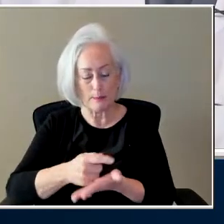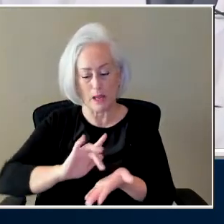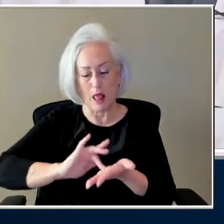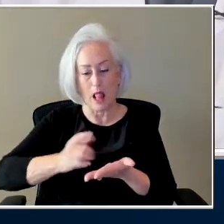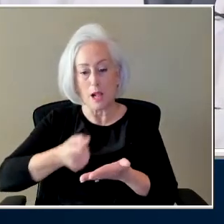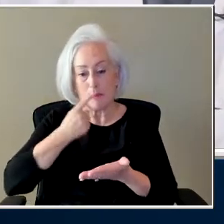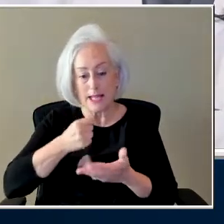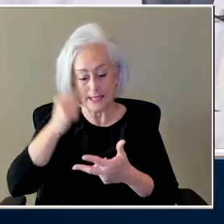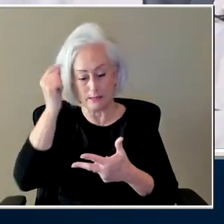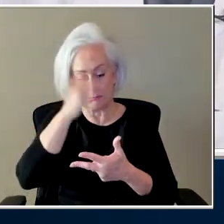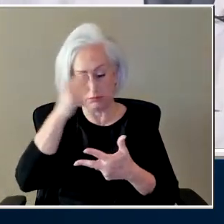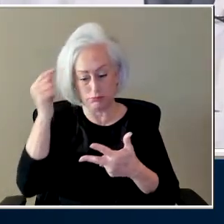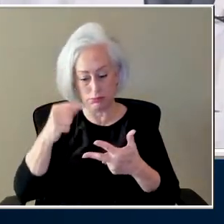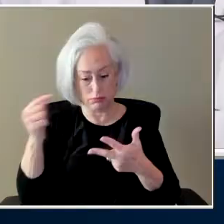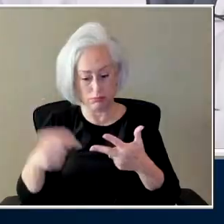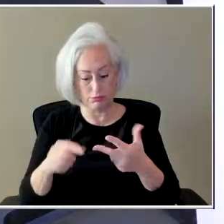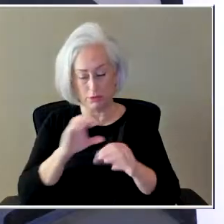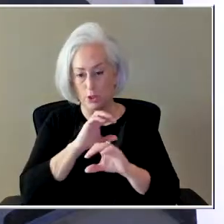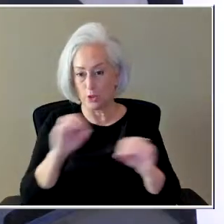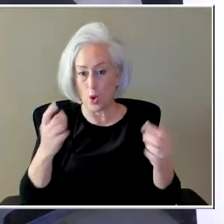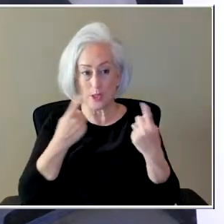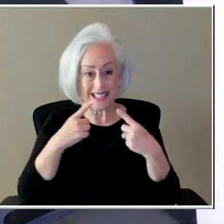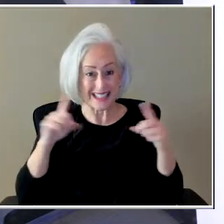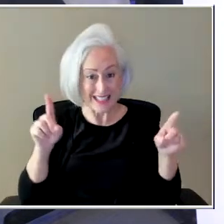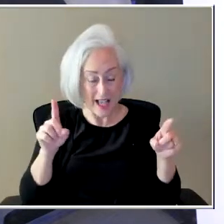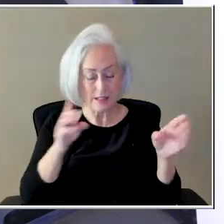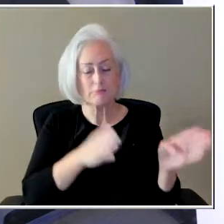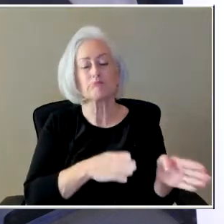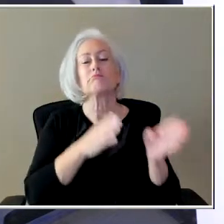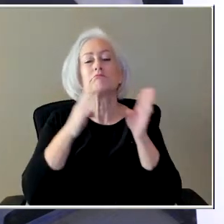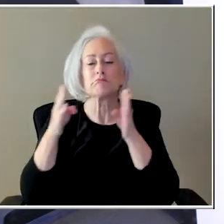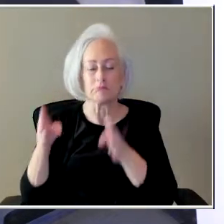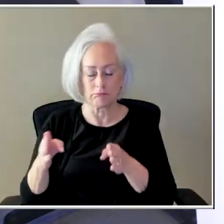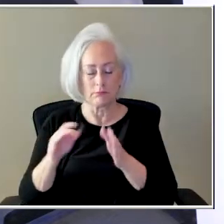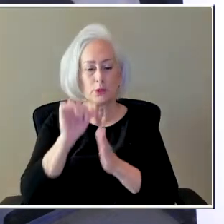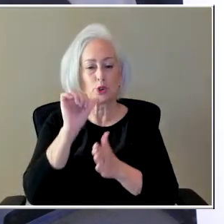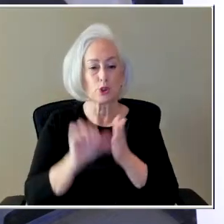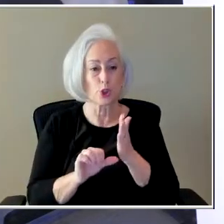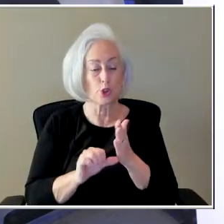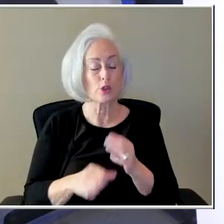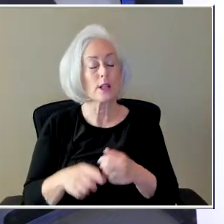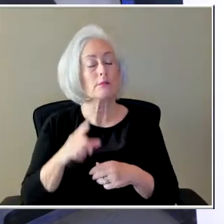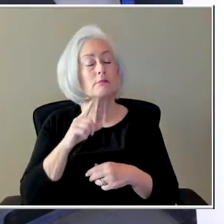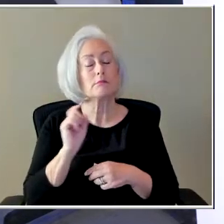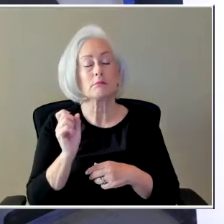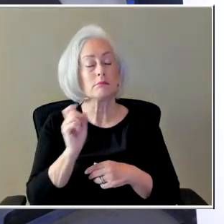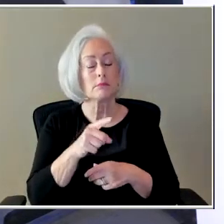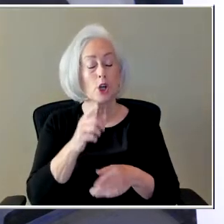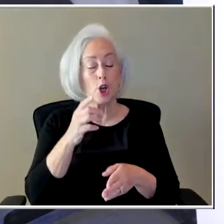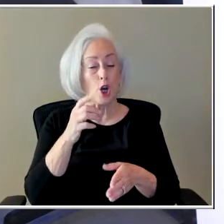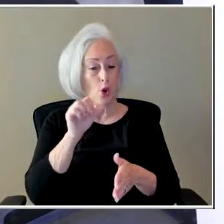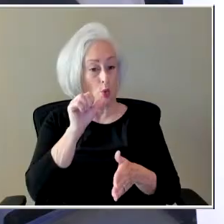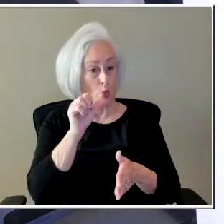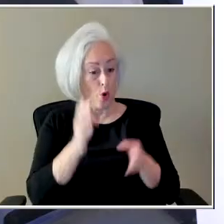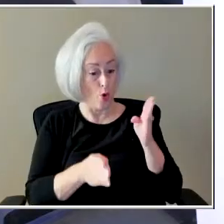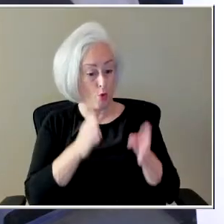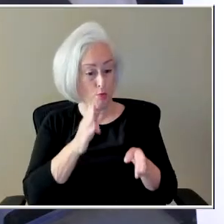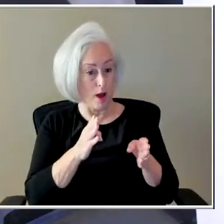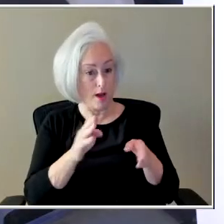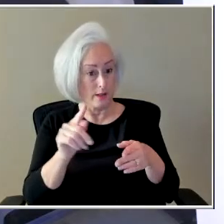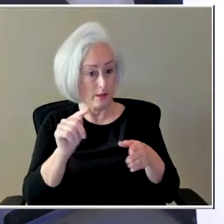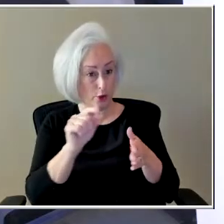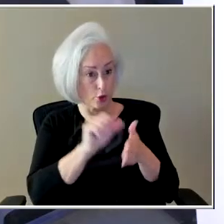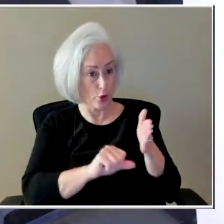surgery is an option. Dr. Mirza, robotics requires specialized training and equipment. We know it's expensive. What are the benefits, though, for